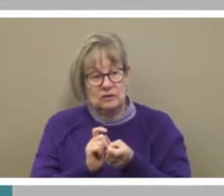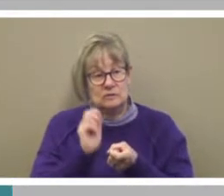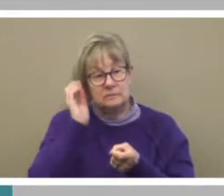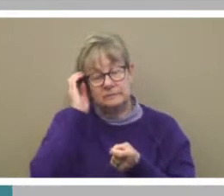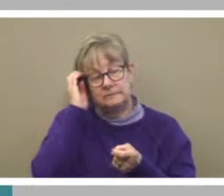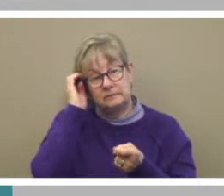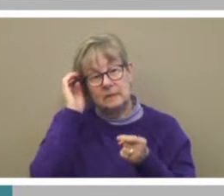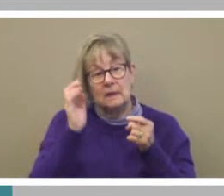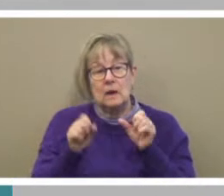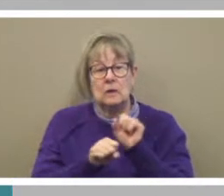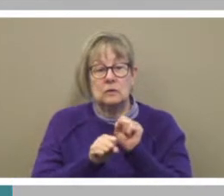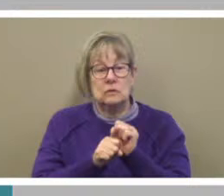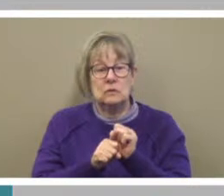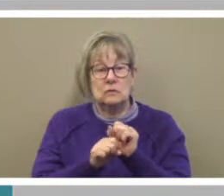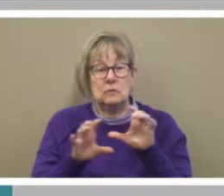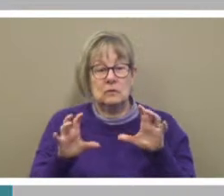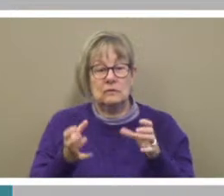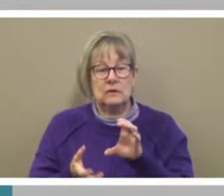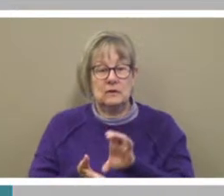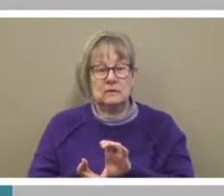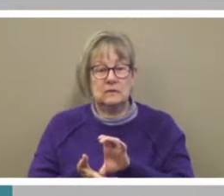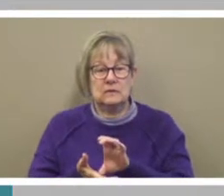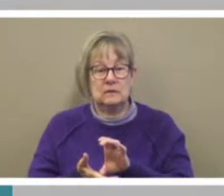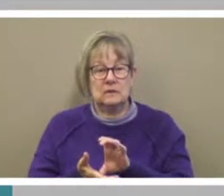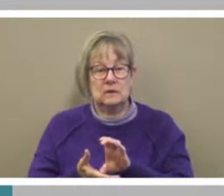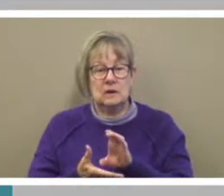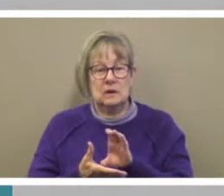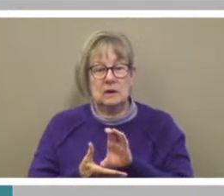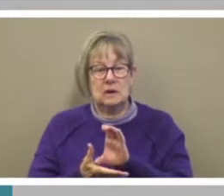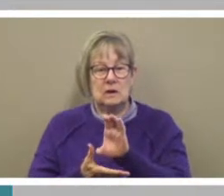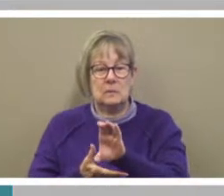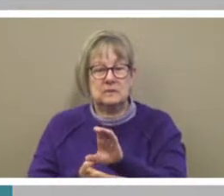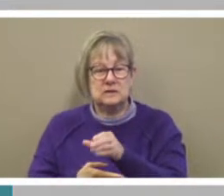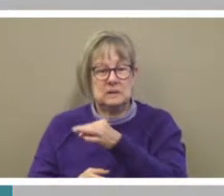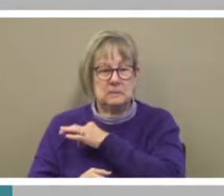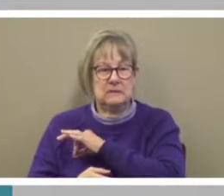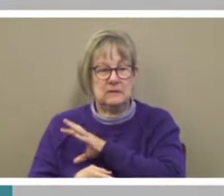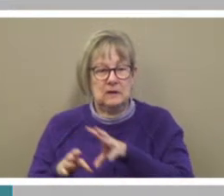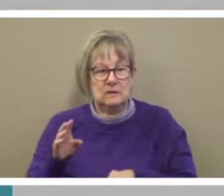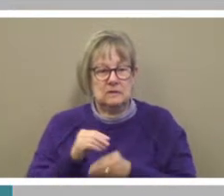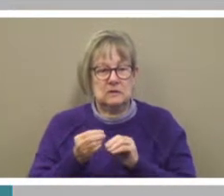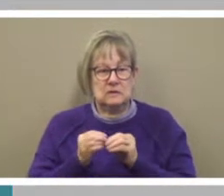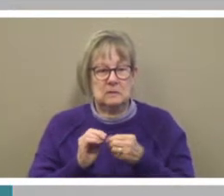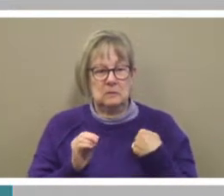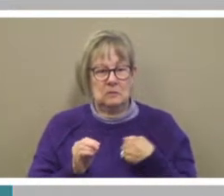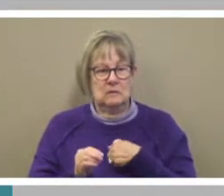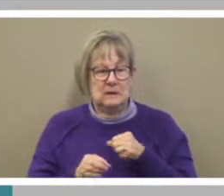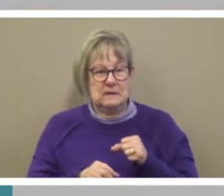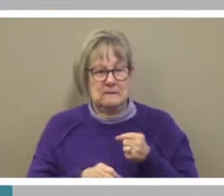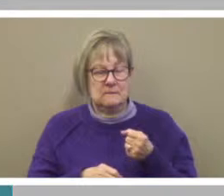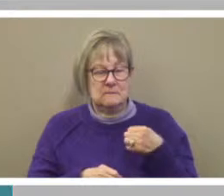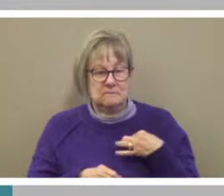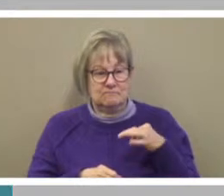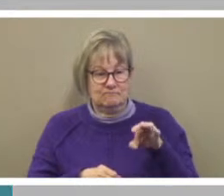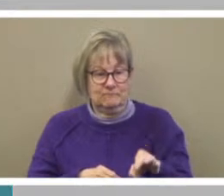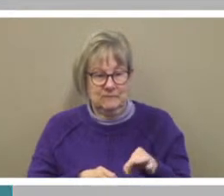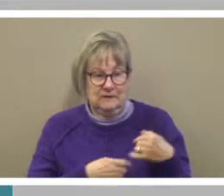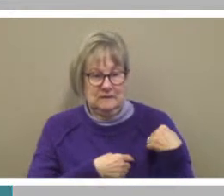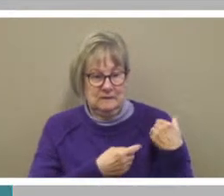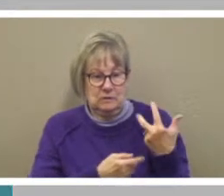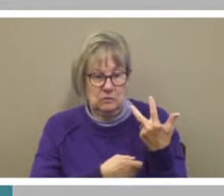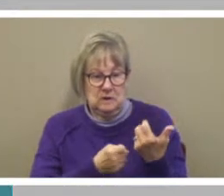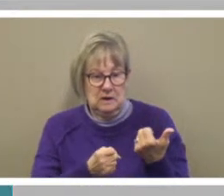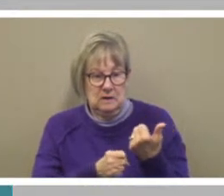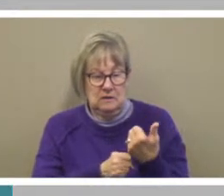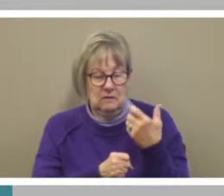the workforce compensation and benefits, the total number of investments that we've made over the past 3 years